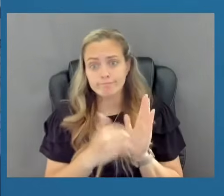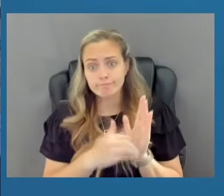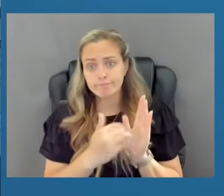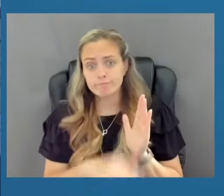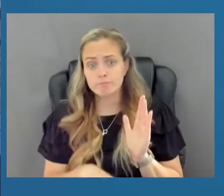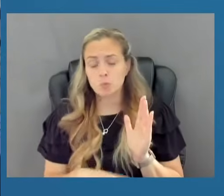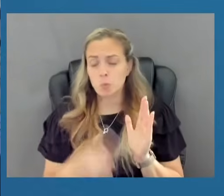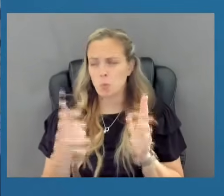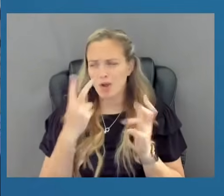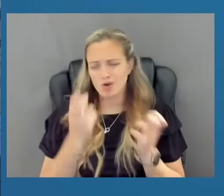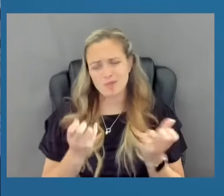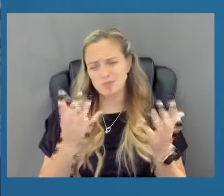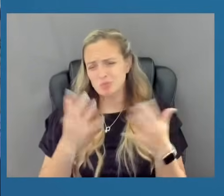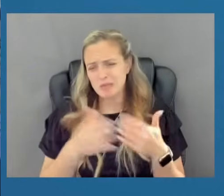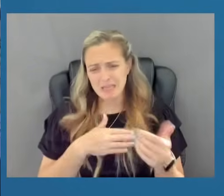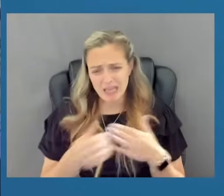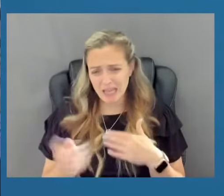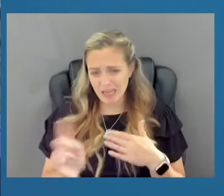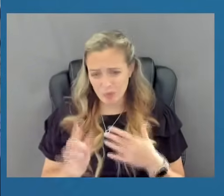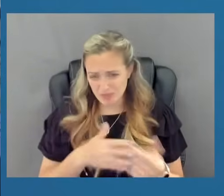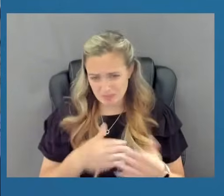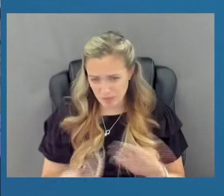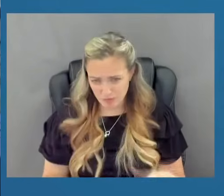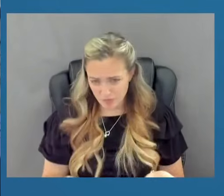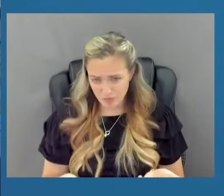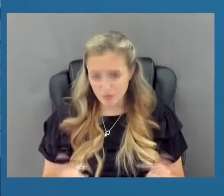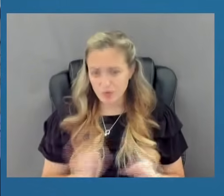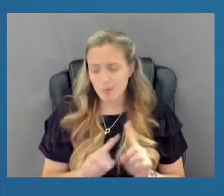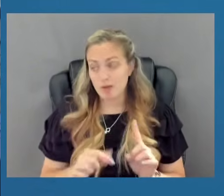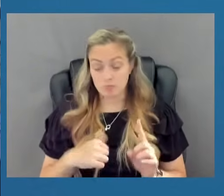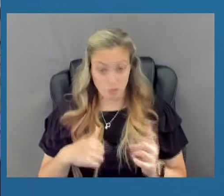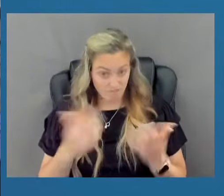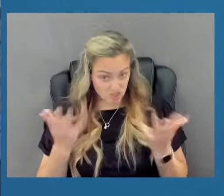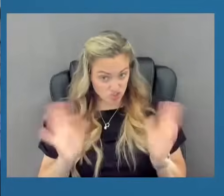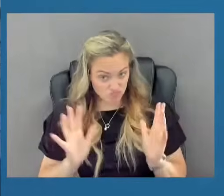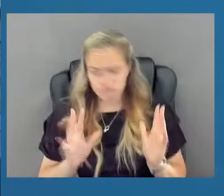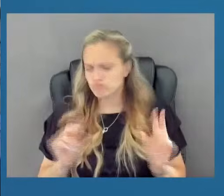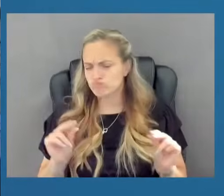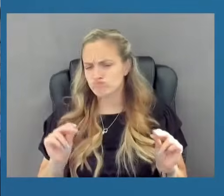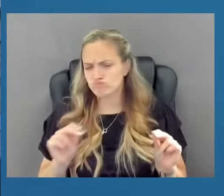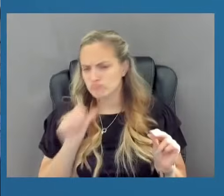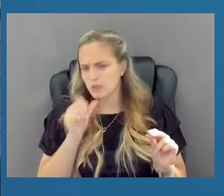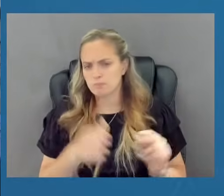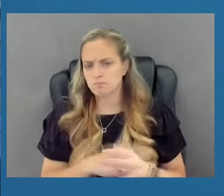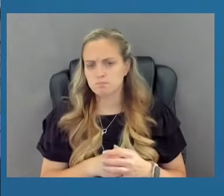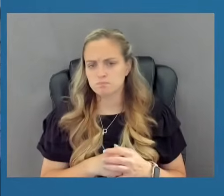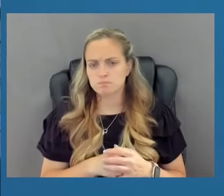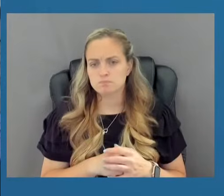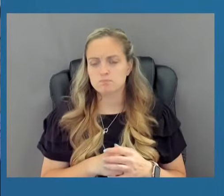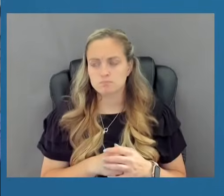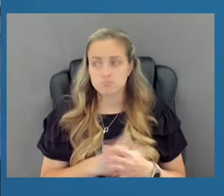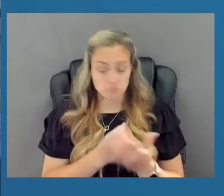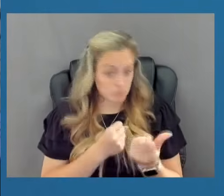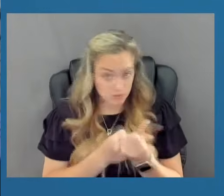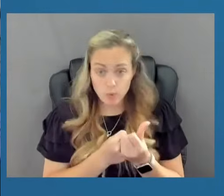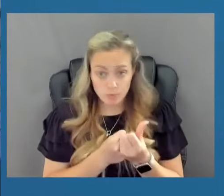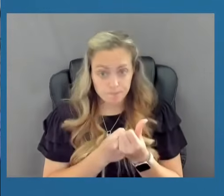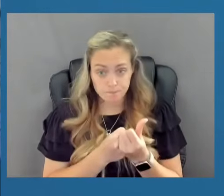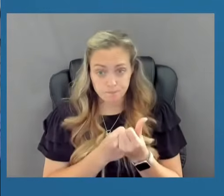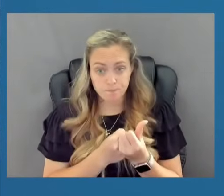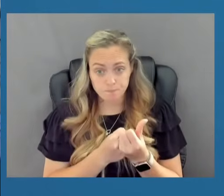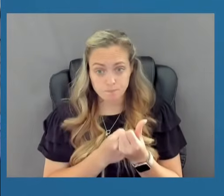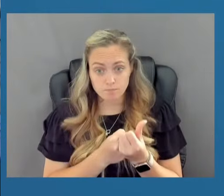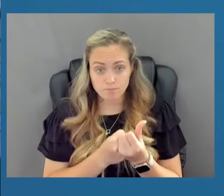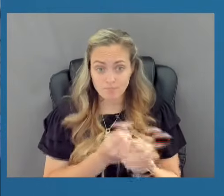is too many anywhere, and we're not done. But I supported and